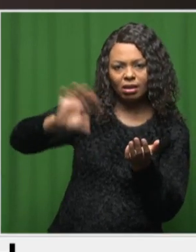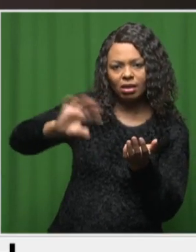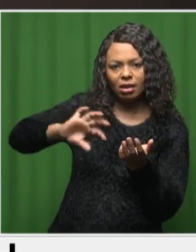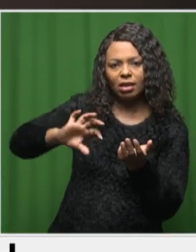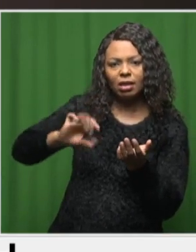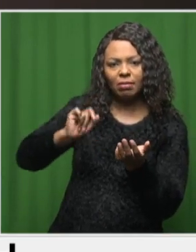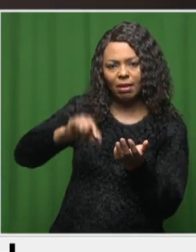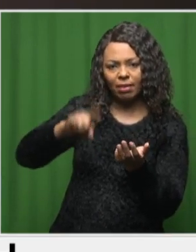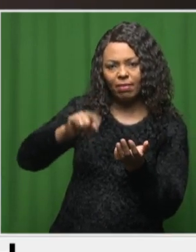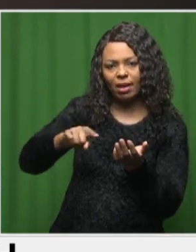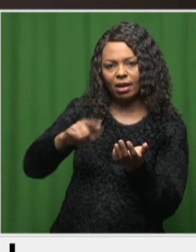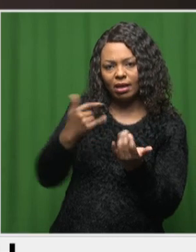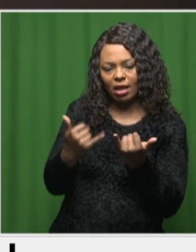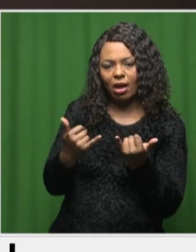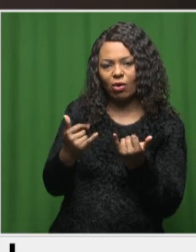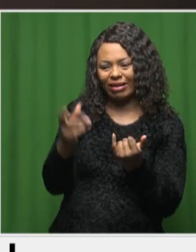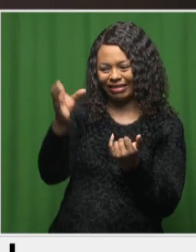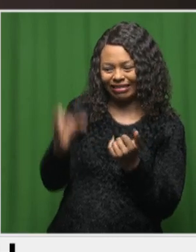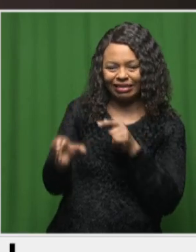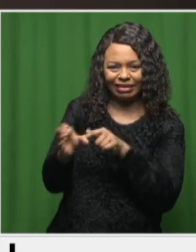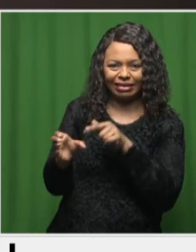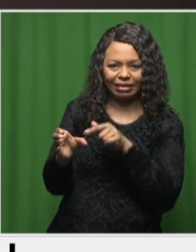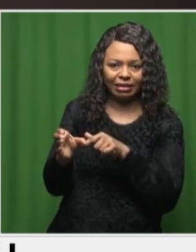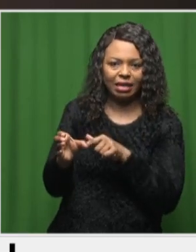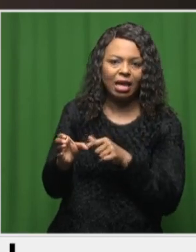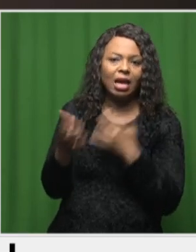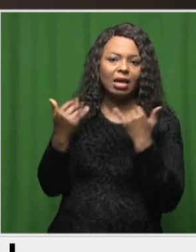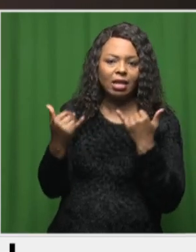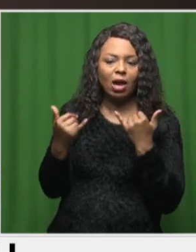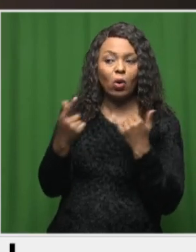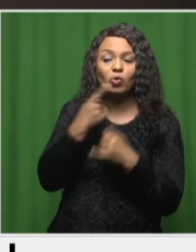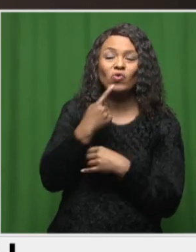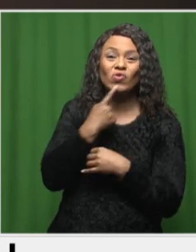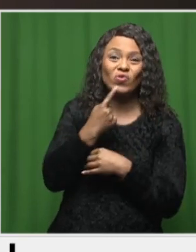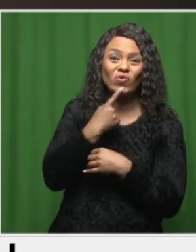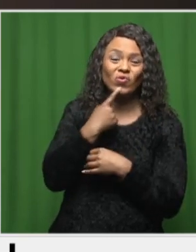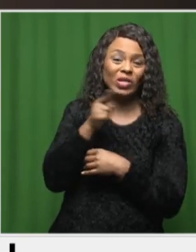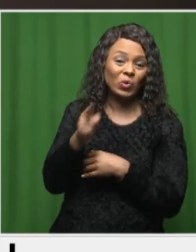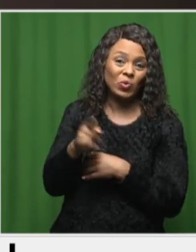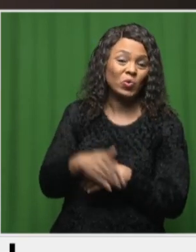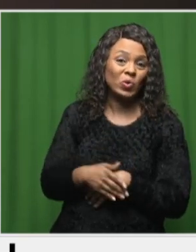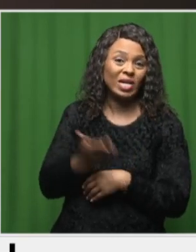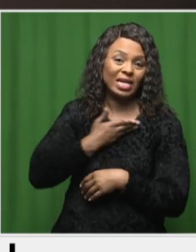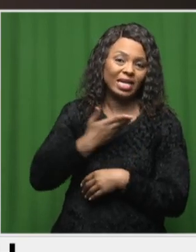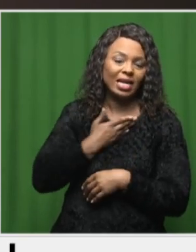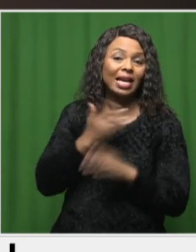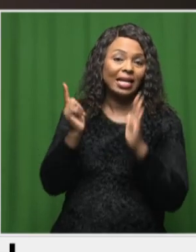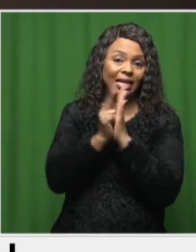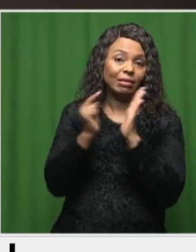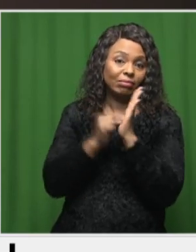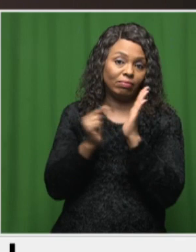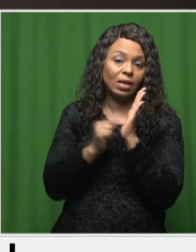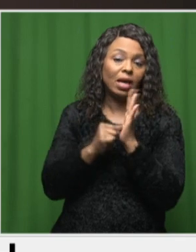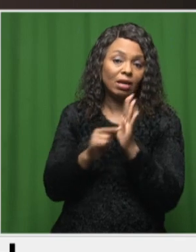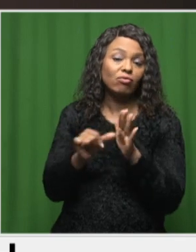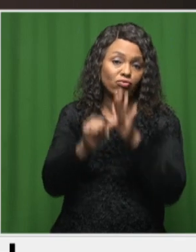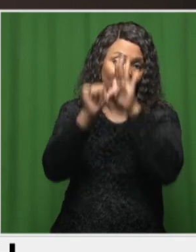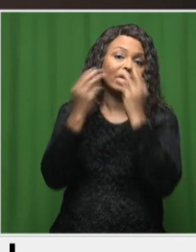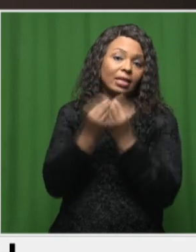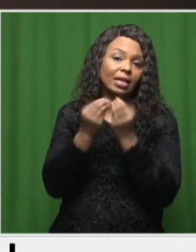perhaps maybe it's also the junk food, because that we know, the salt intake there. And legislation is a big thing. I know that you've